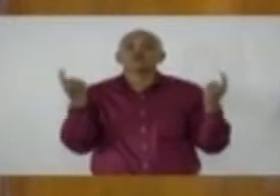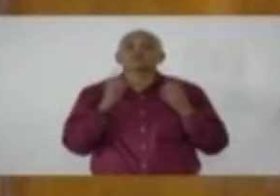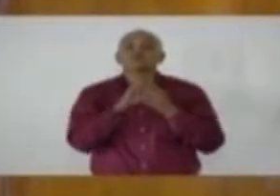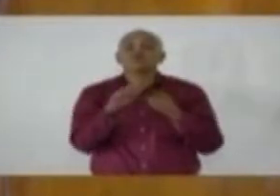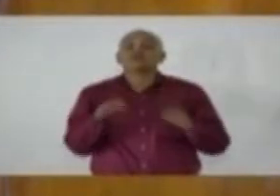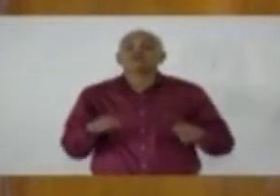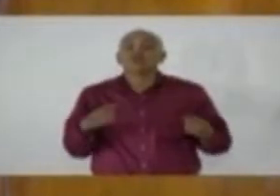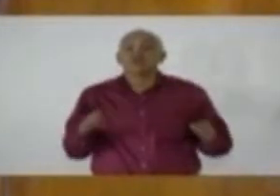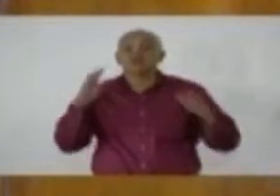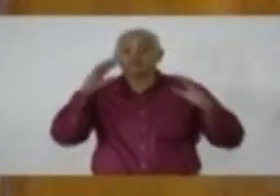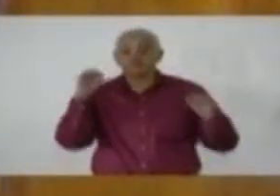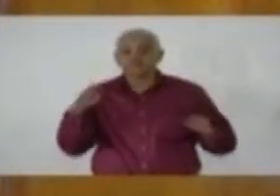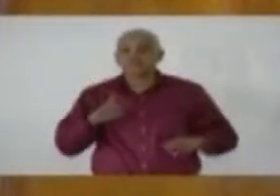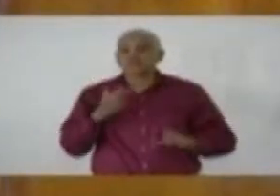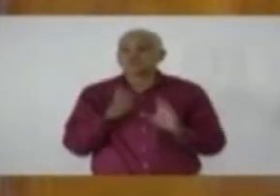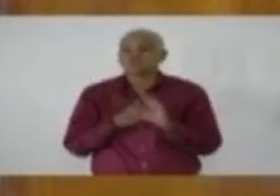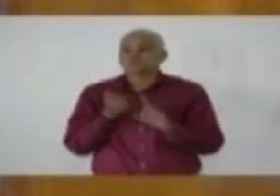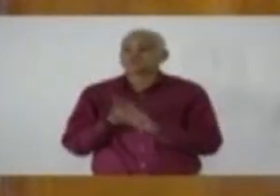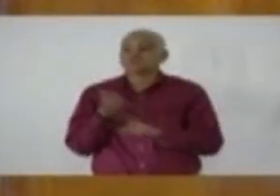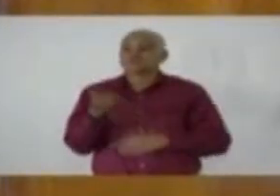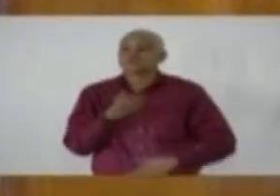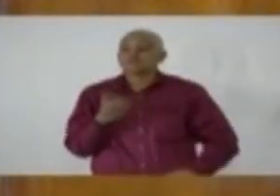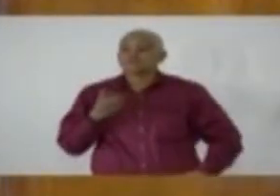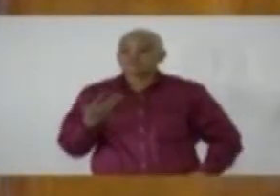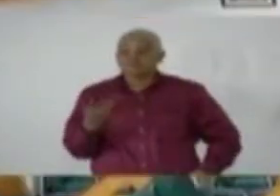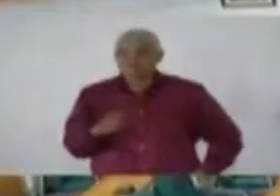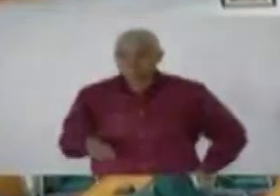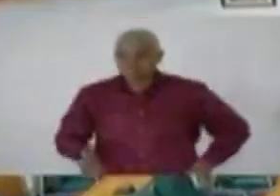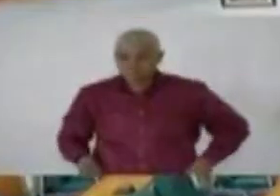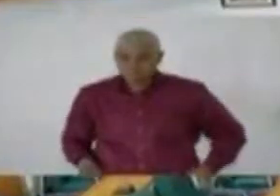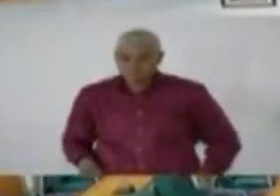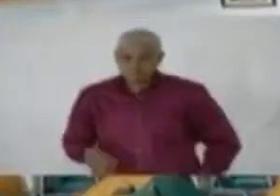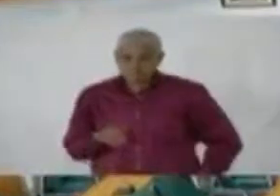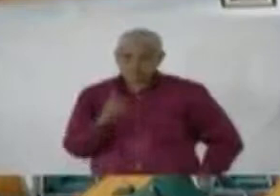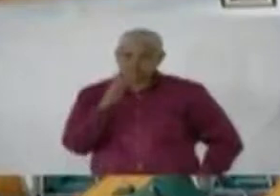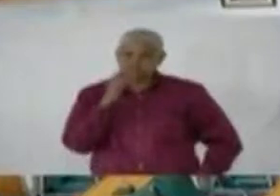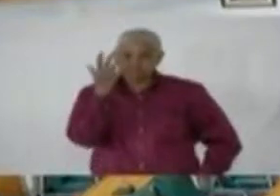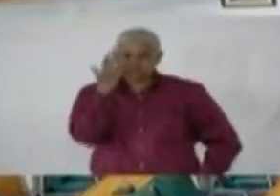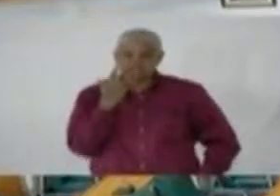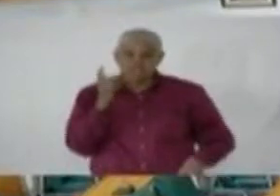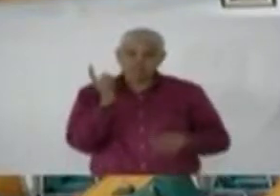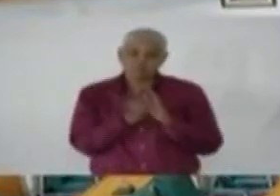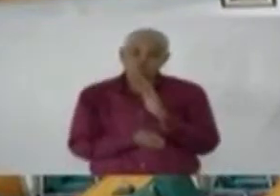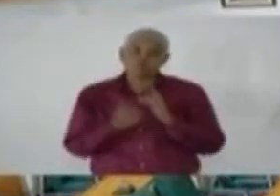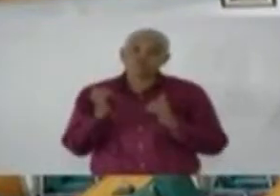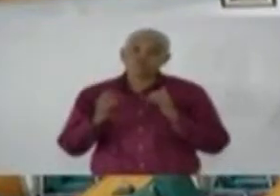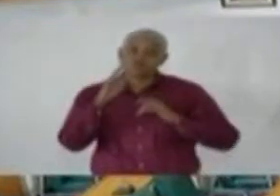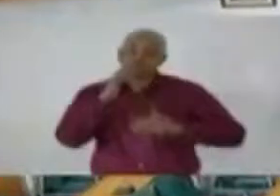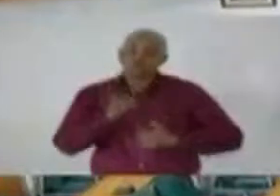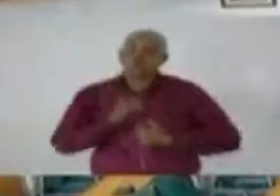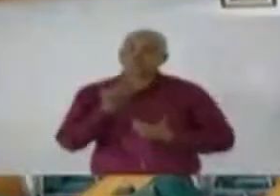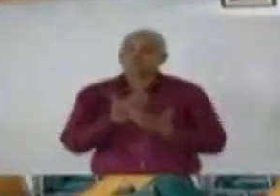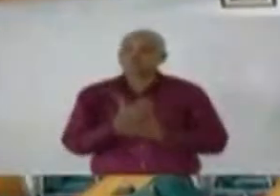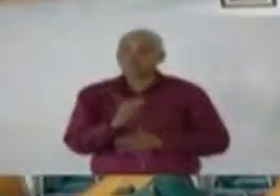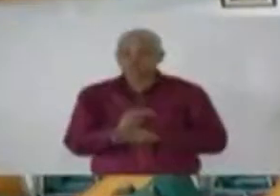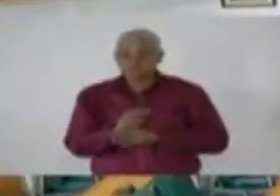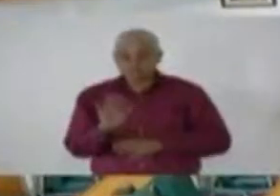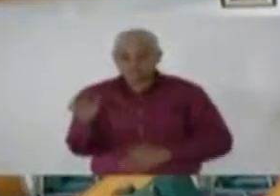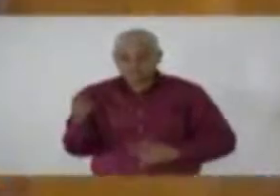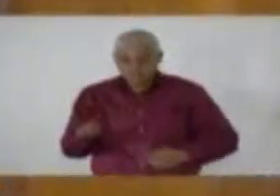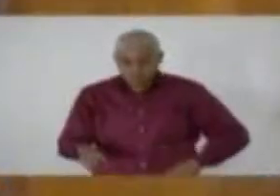Mr. President. So I join in this sad moment which has been expressed by the Minister.